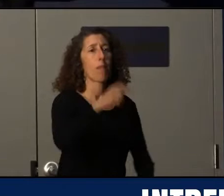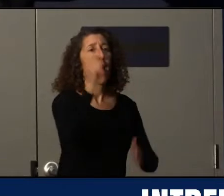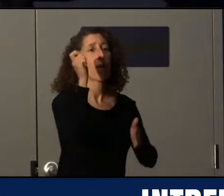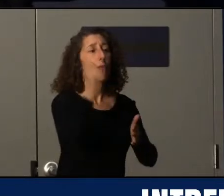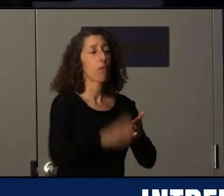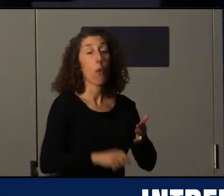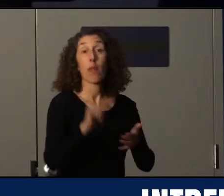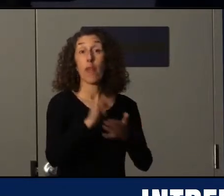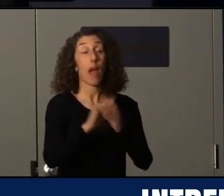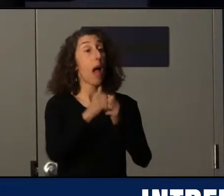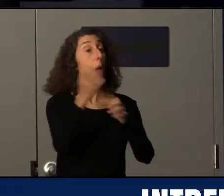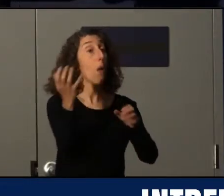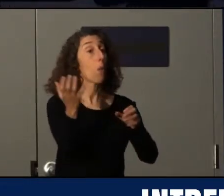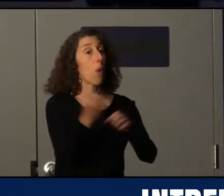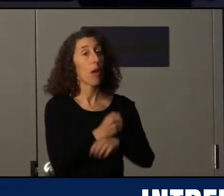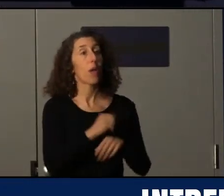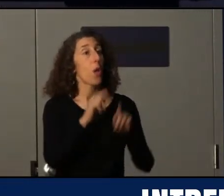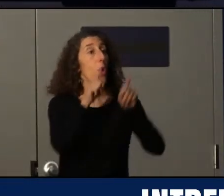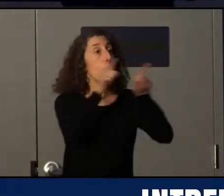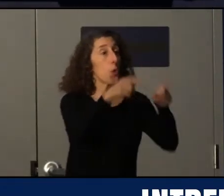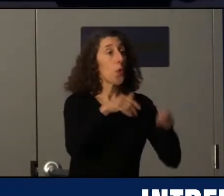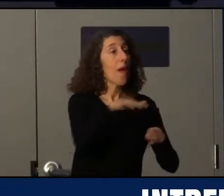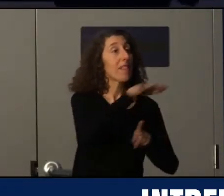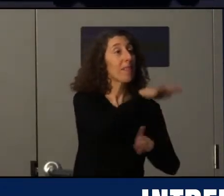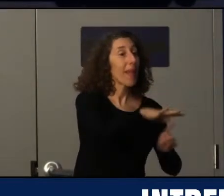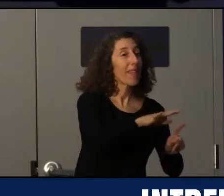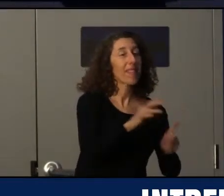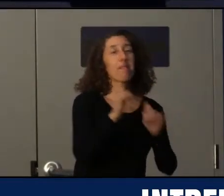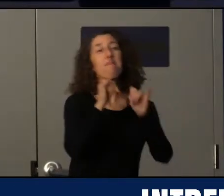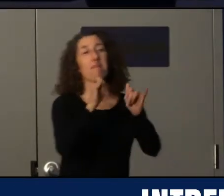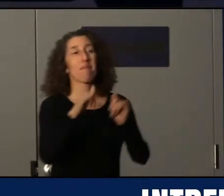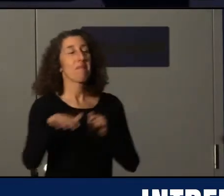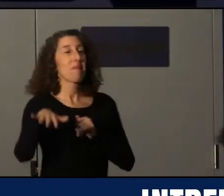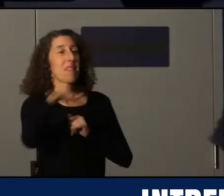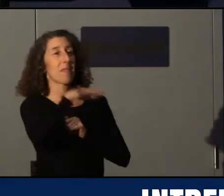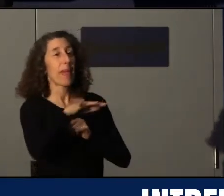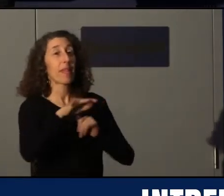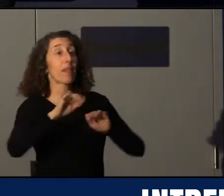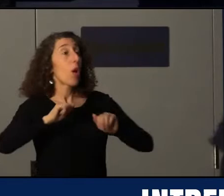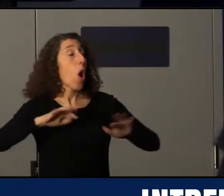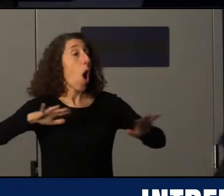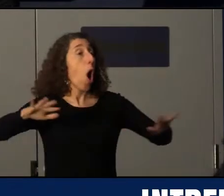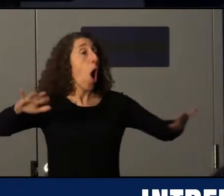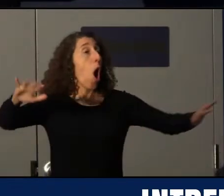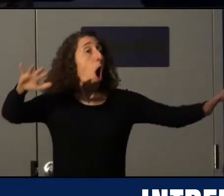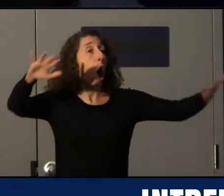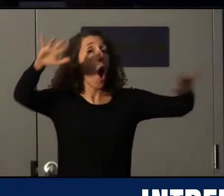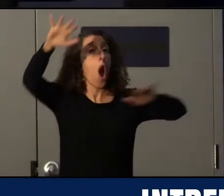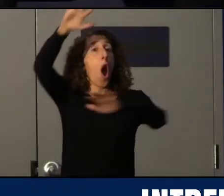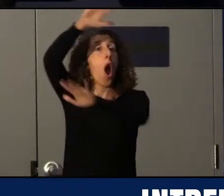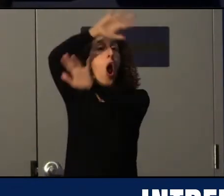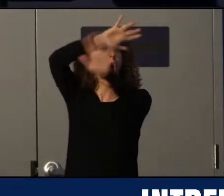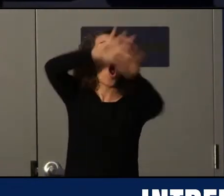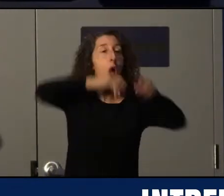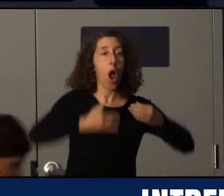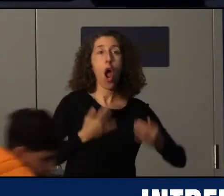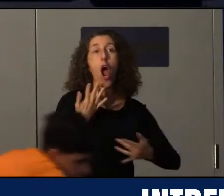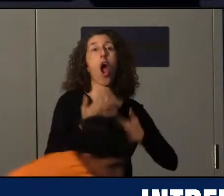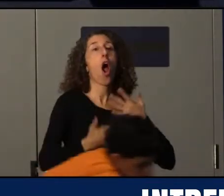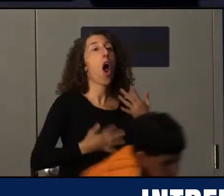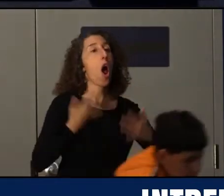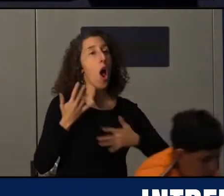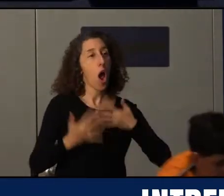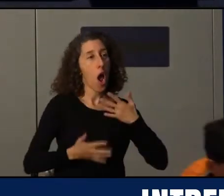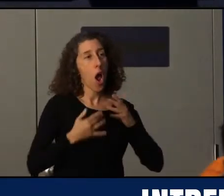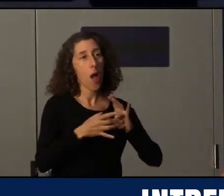You've got space. I've got space. We all have space to inspire. That's why we dream of